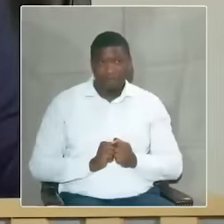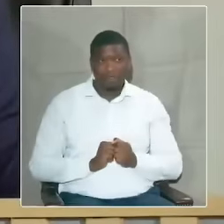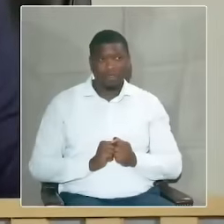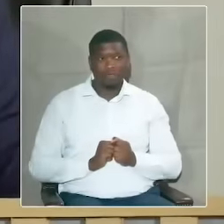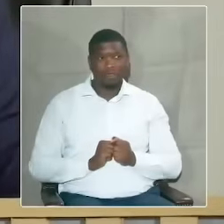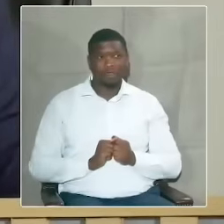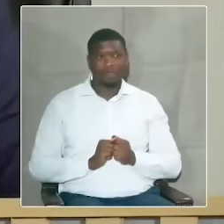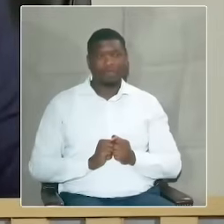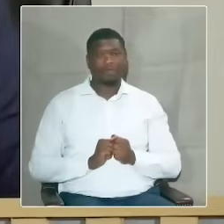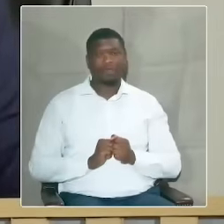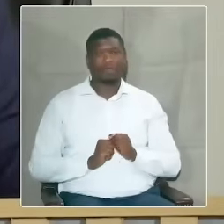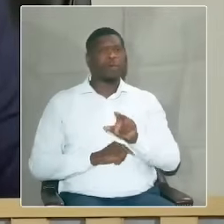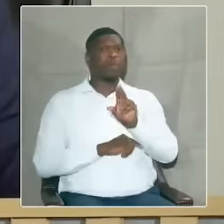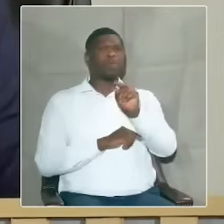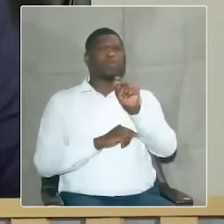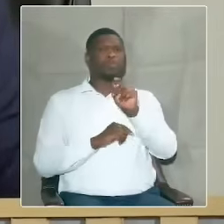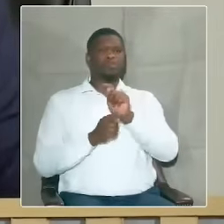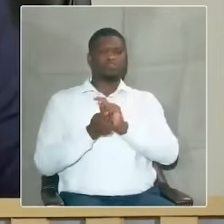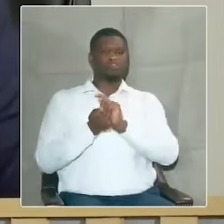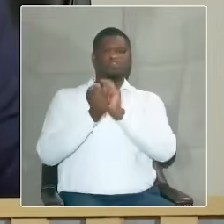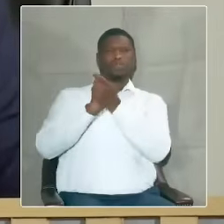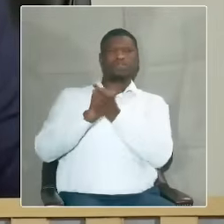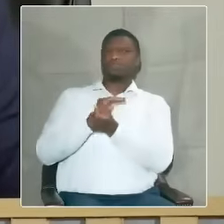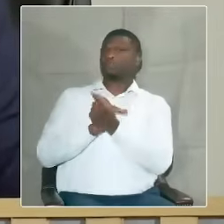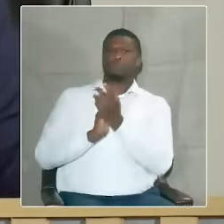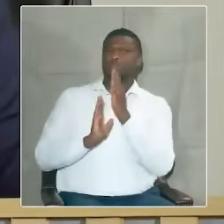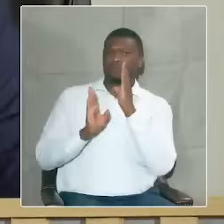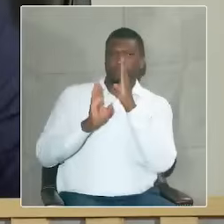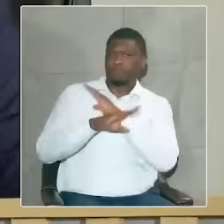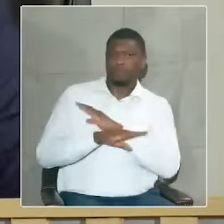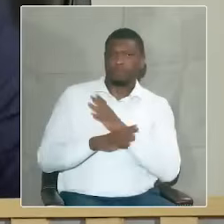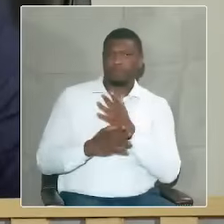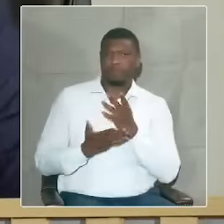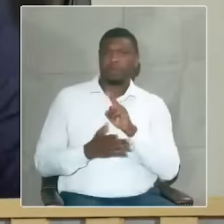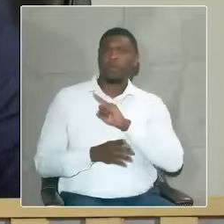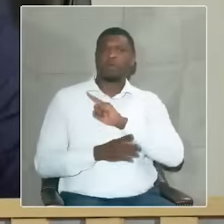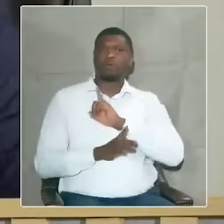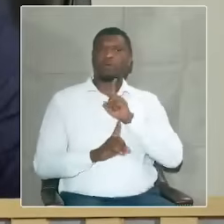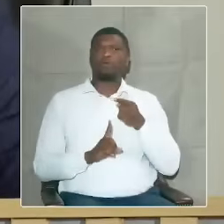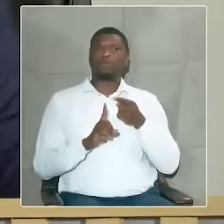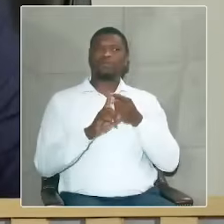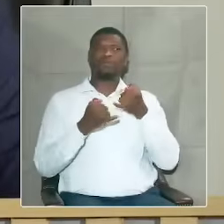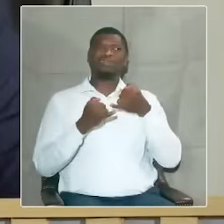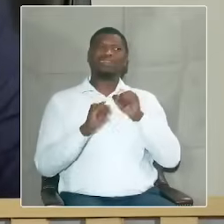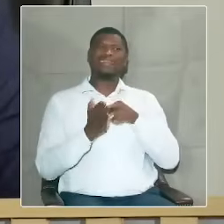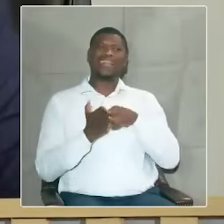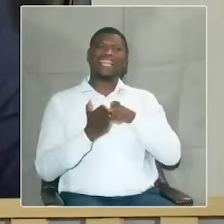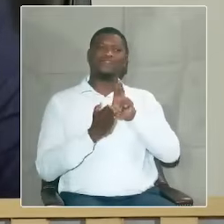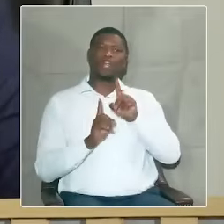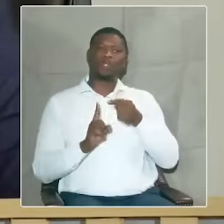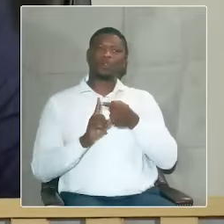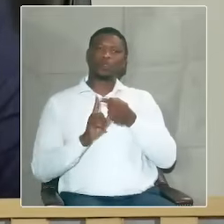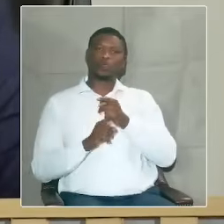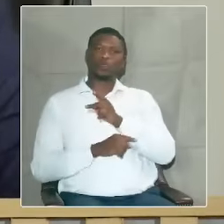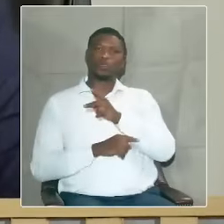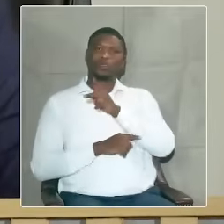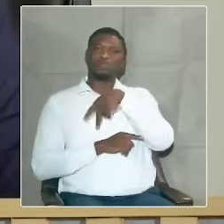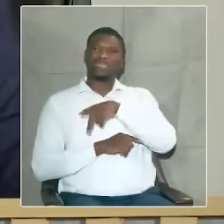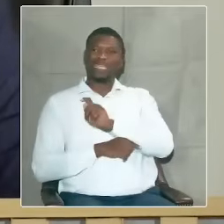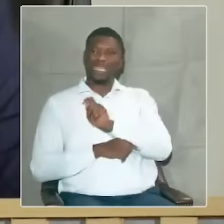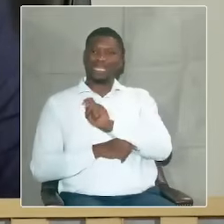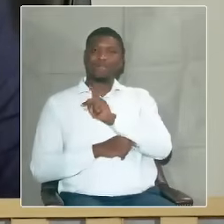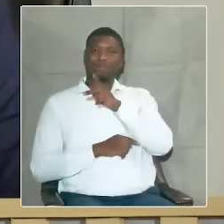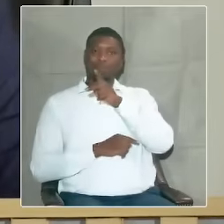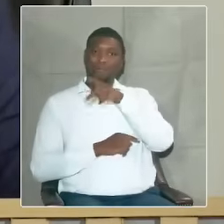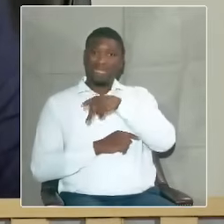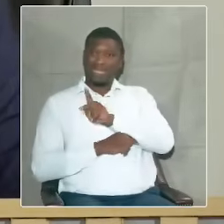There won't be any change according to me. I take it that it's still referred to the PKTT, and